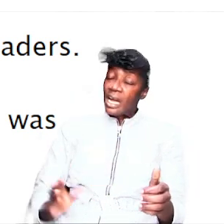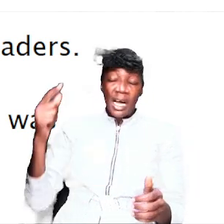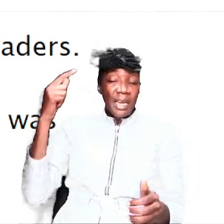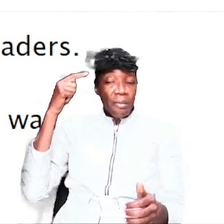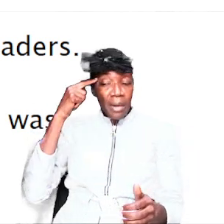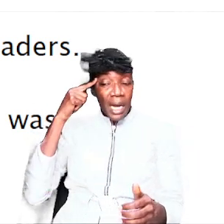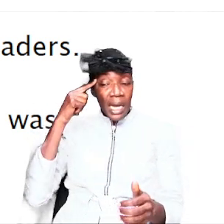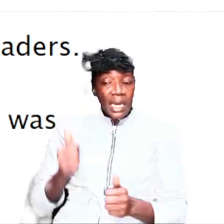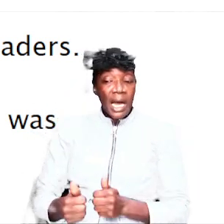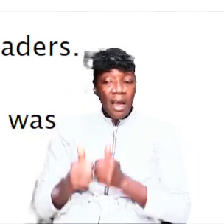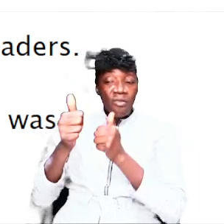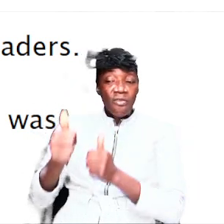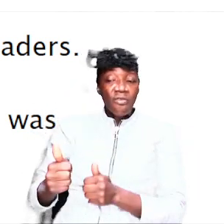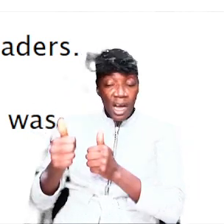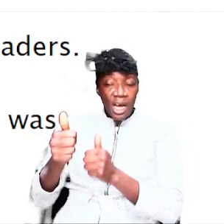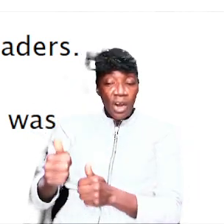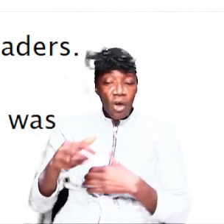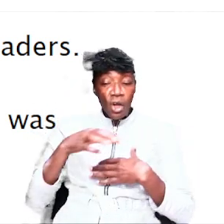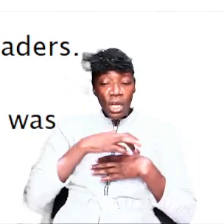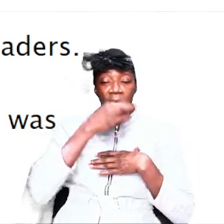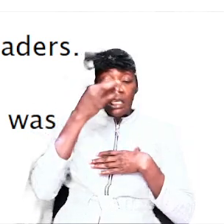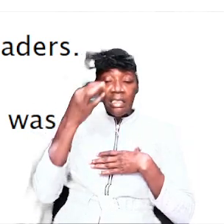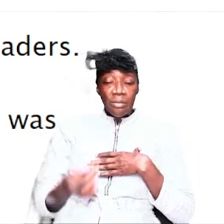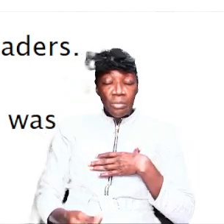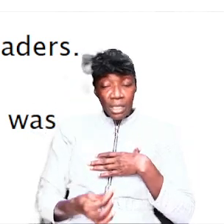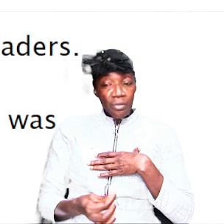of the Spirit so that we